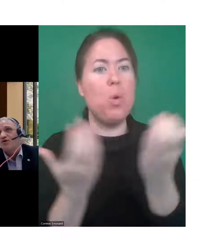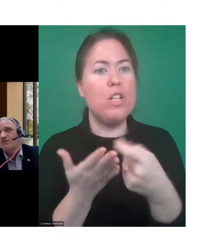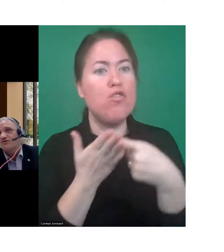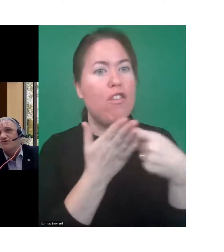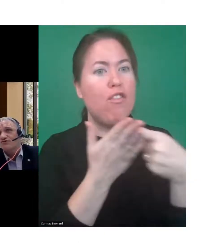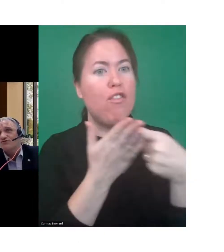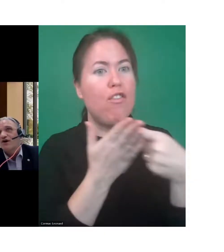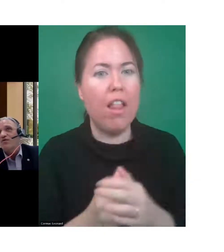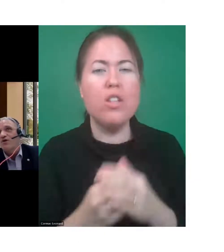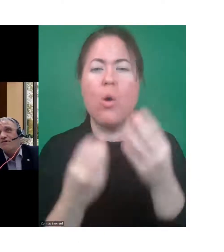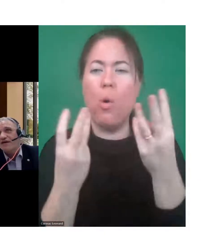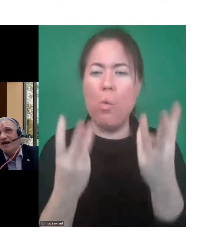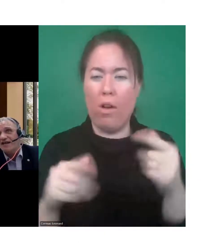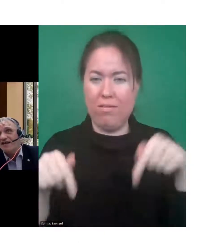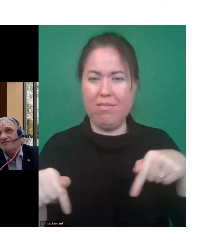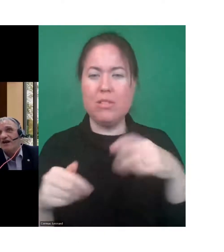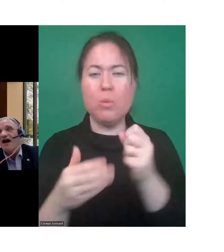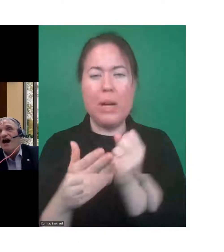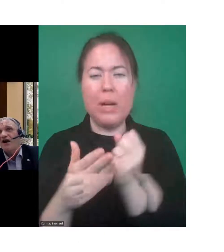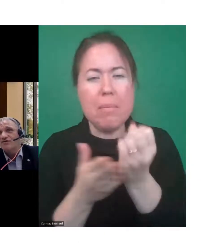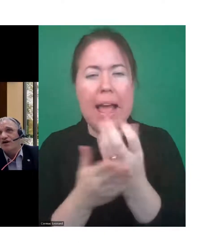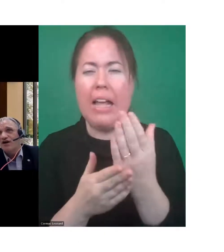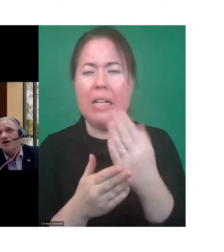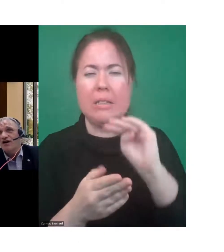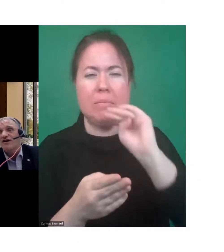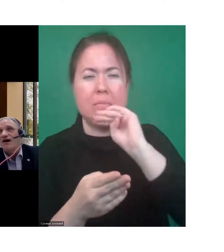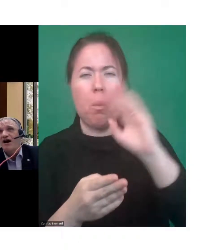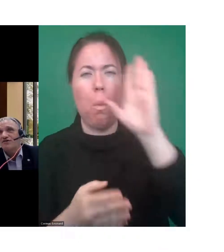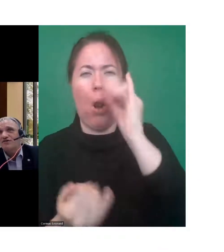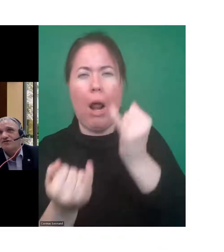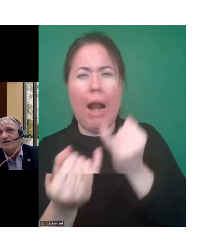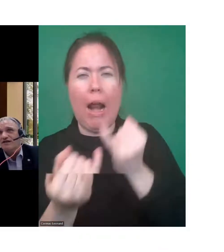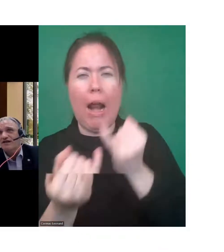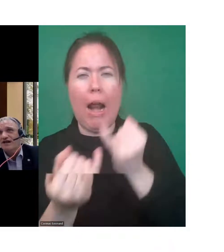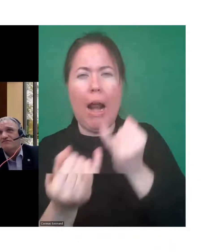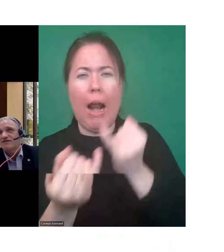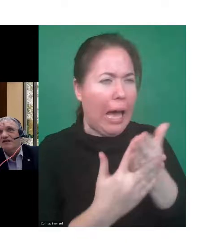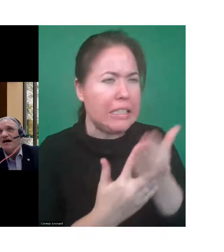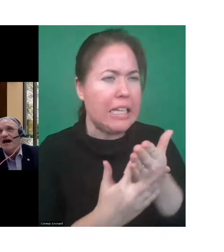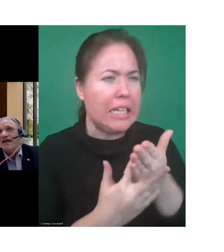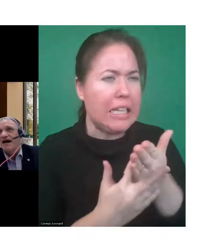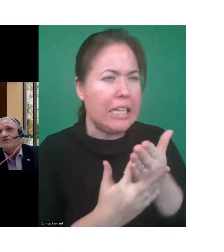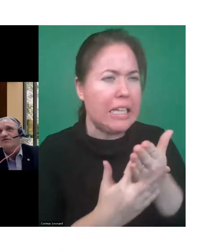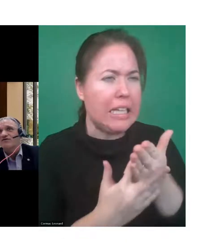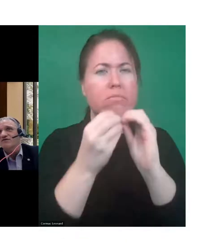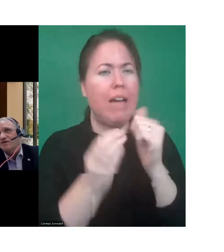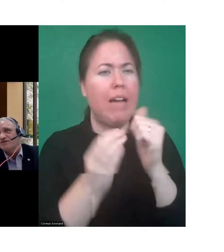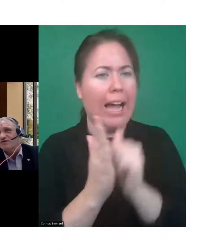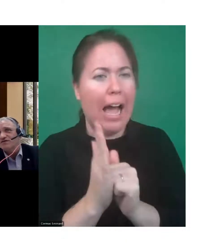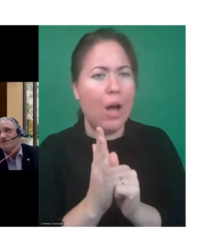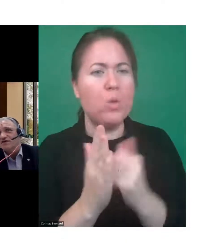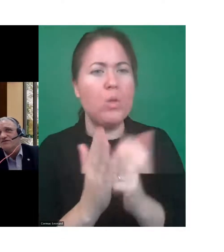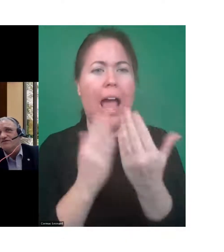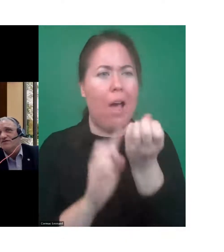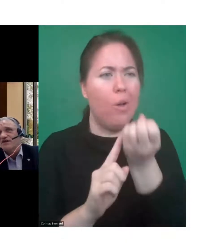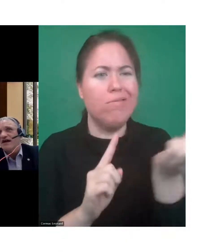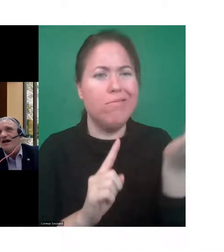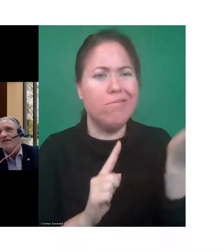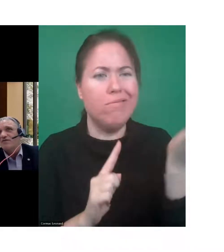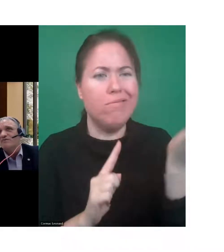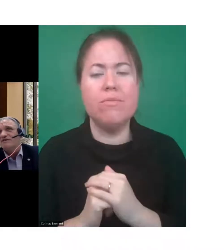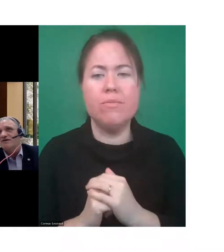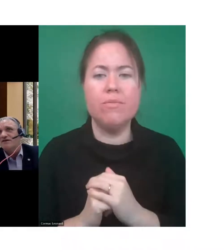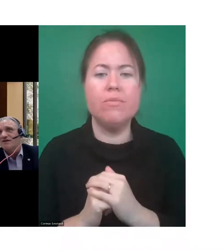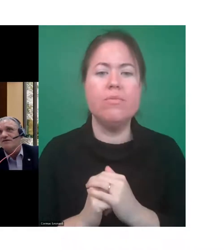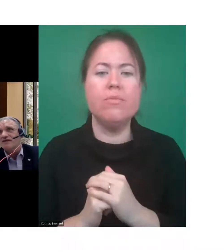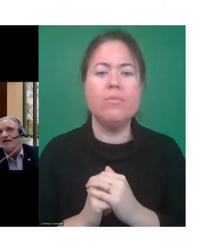to walk you through what that is, how you log on, how you create an account, and how you submit your concern to us.